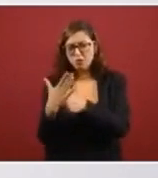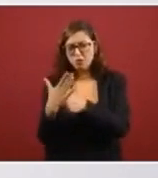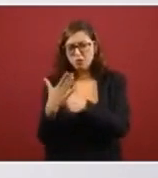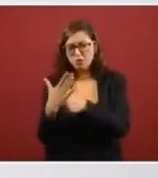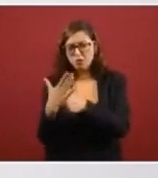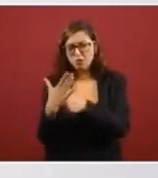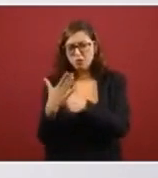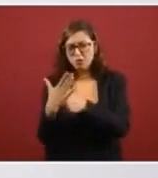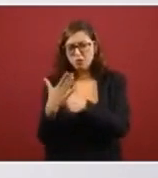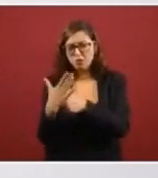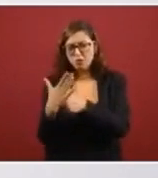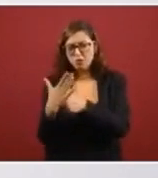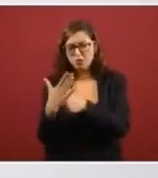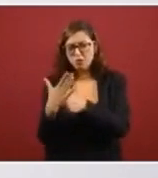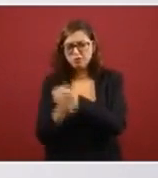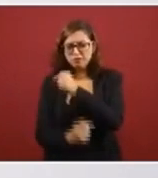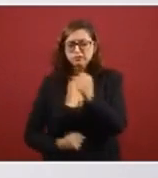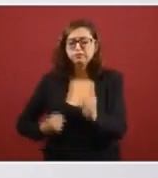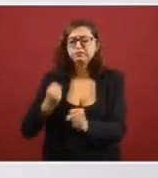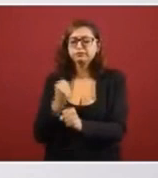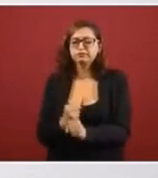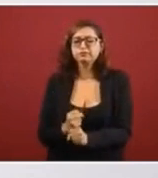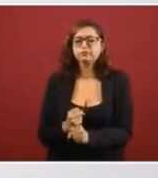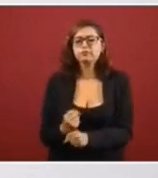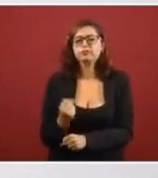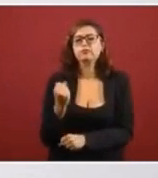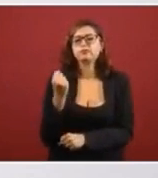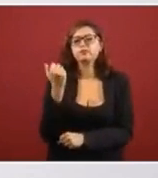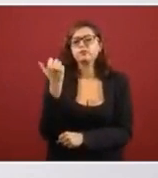by next year we will open